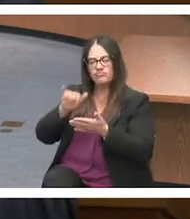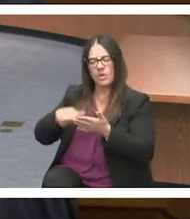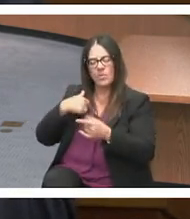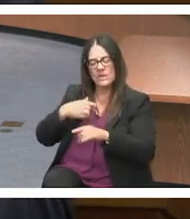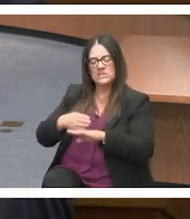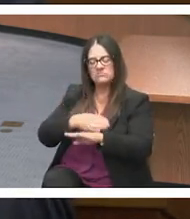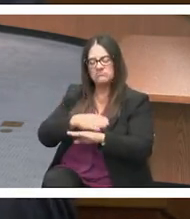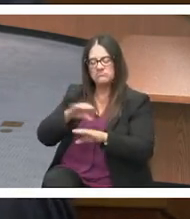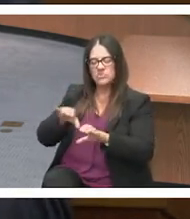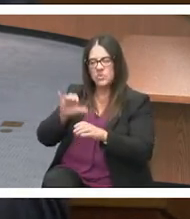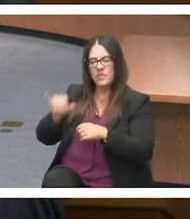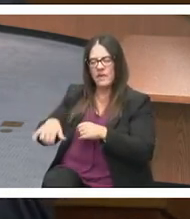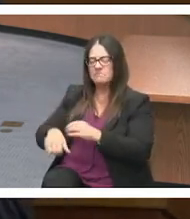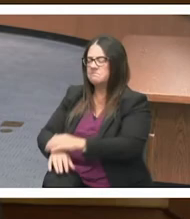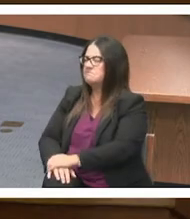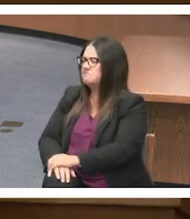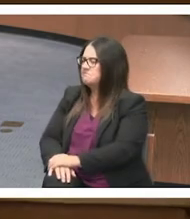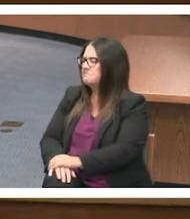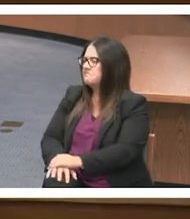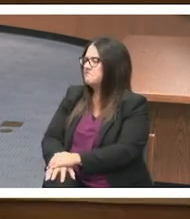to do.